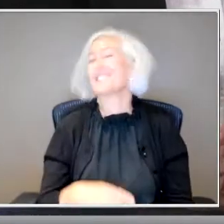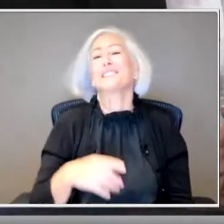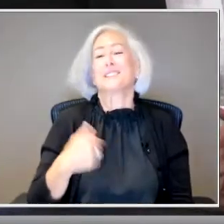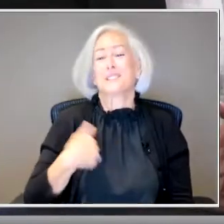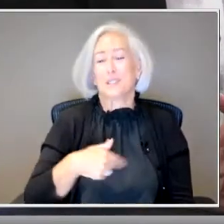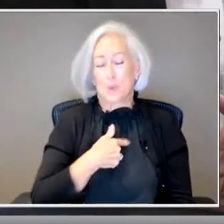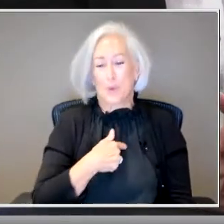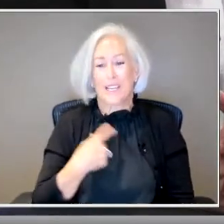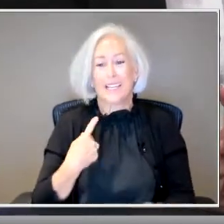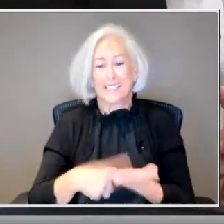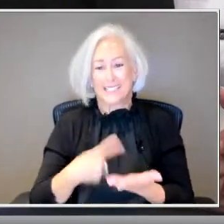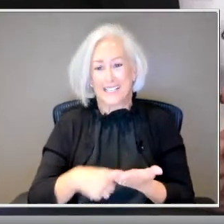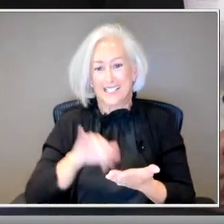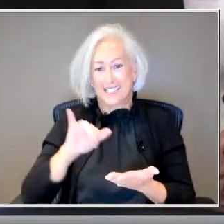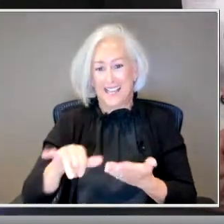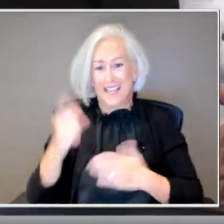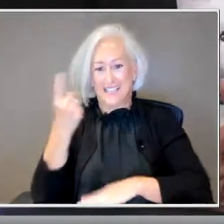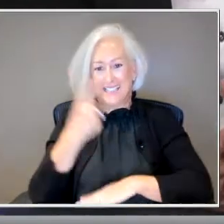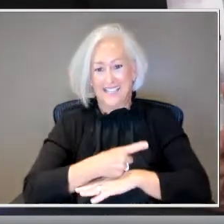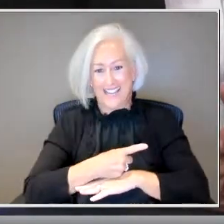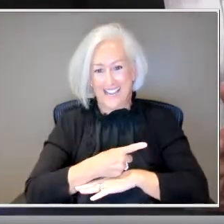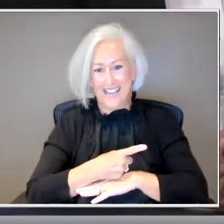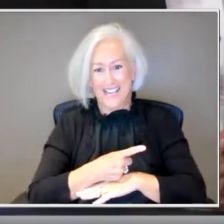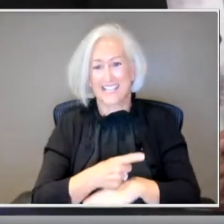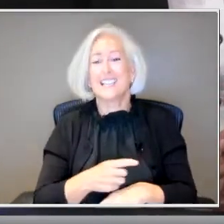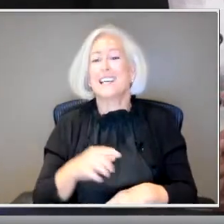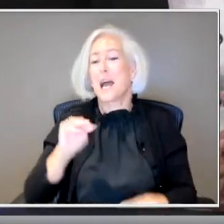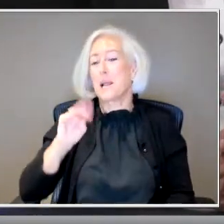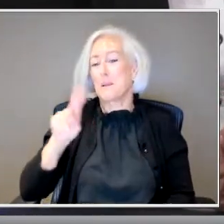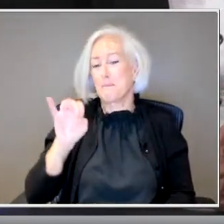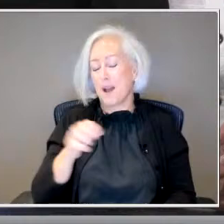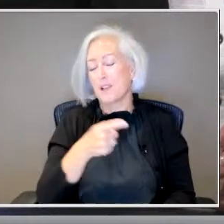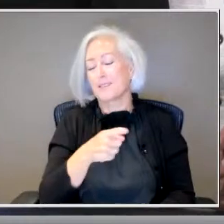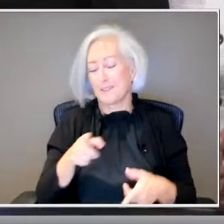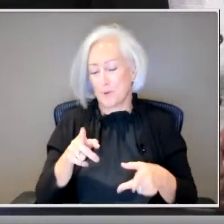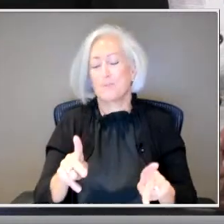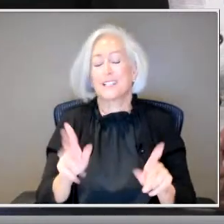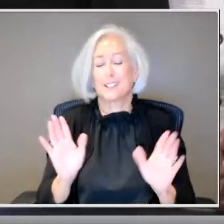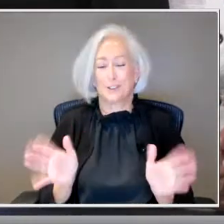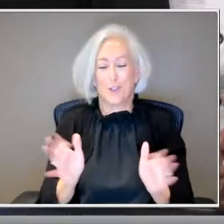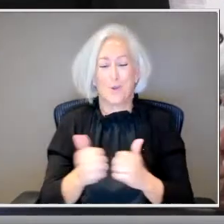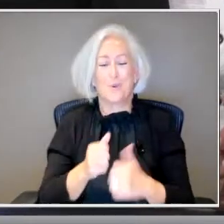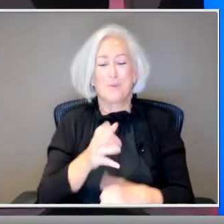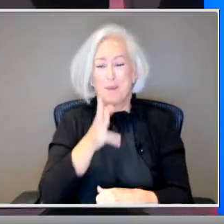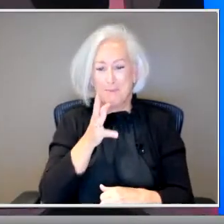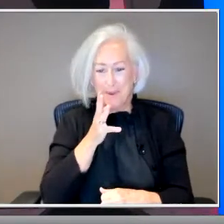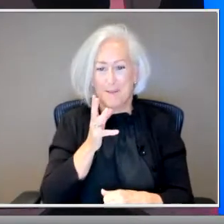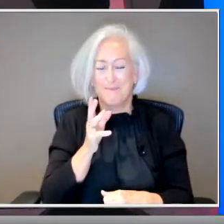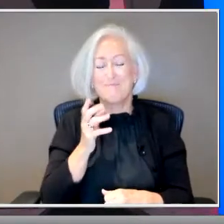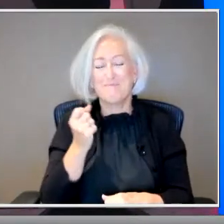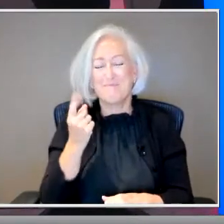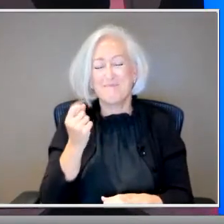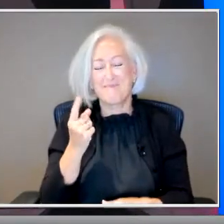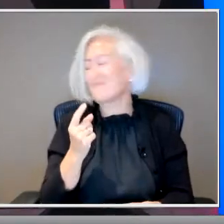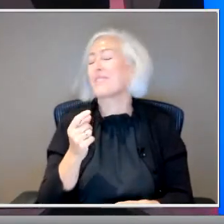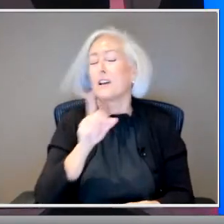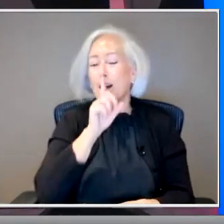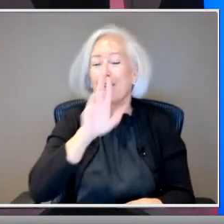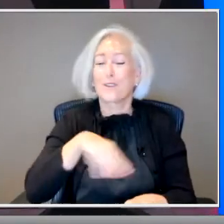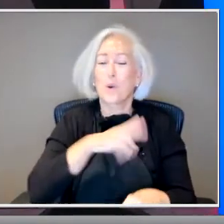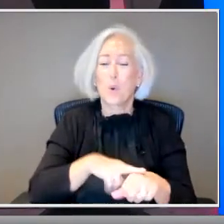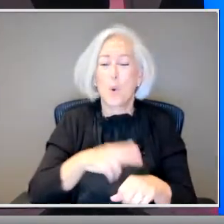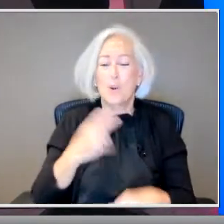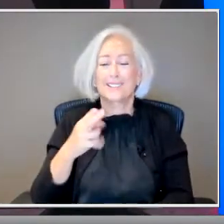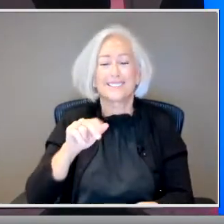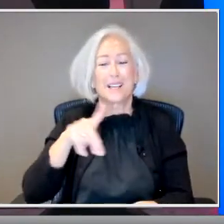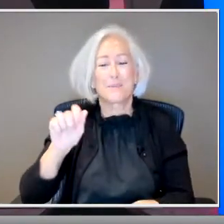waited until afterwards. And of course, I had Mike's permission before I talked with my mom about it at all. Oh, right, Yes. because of HIPAA, but I'm guessing you had called his